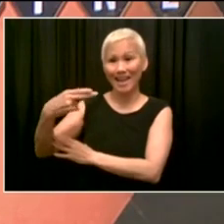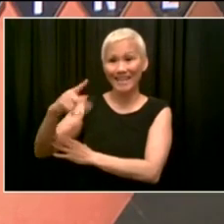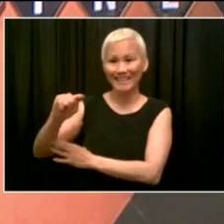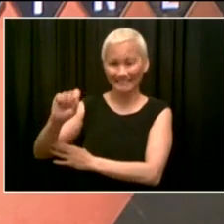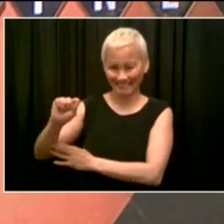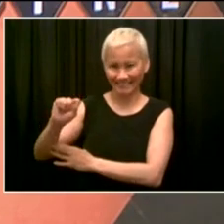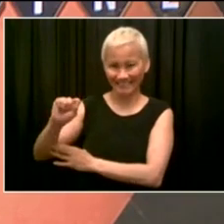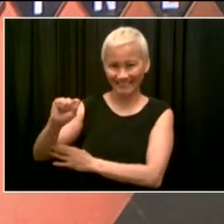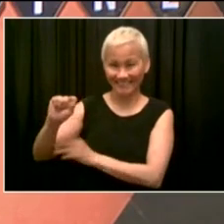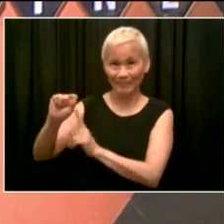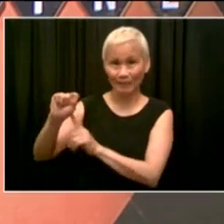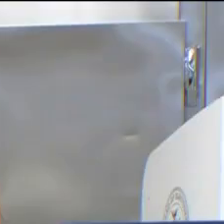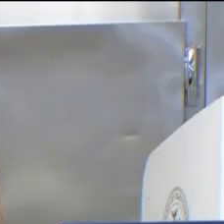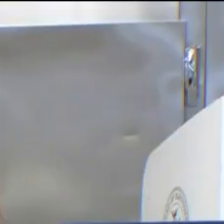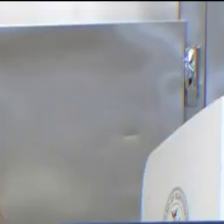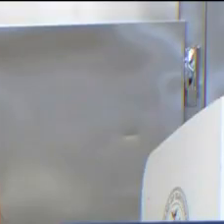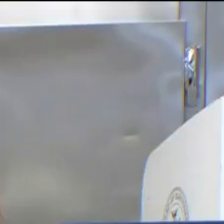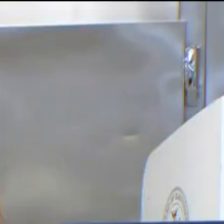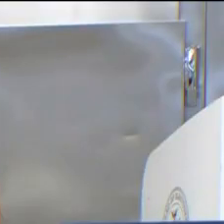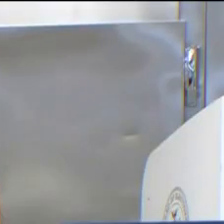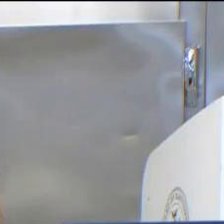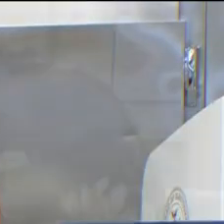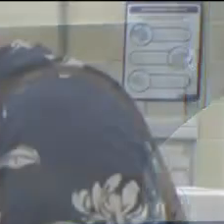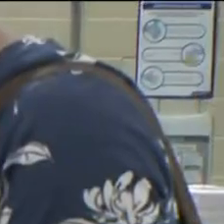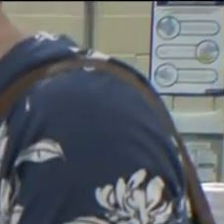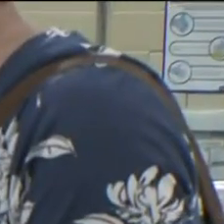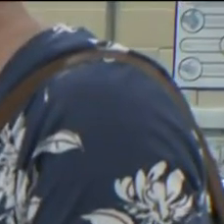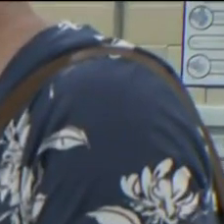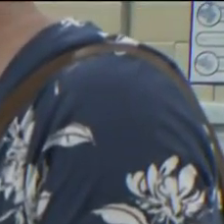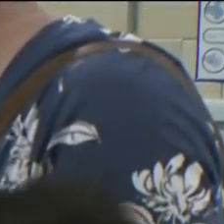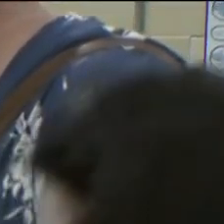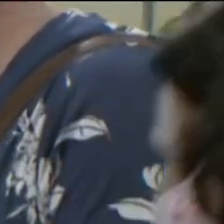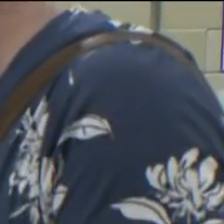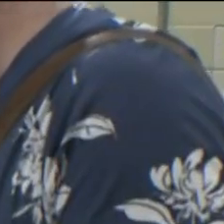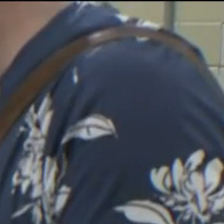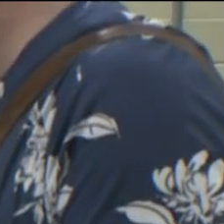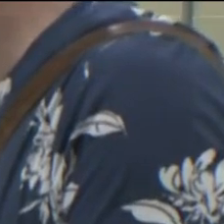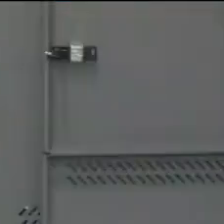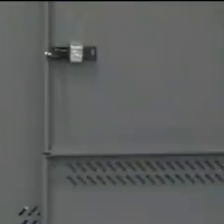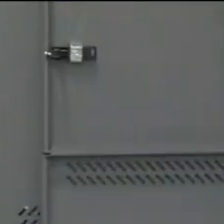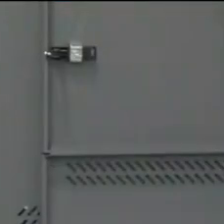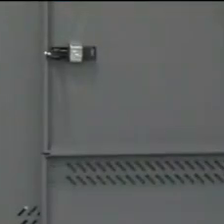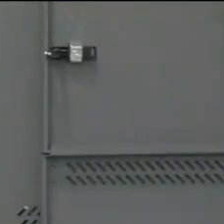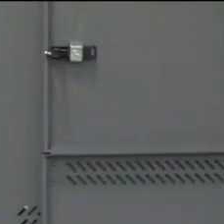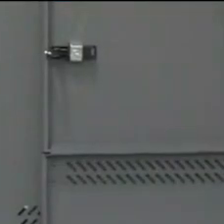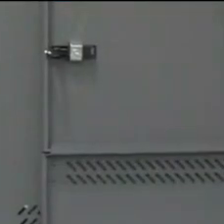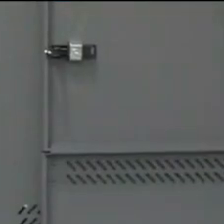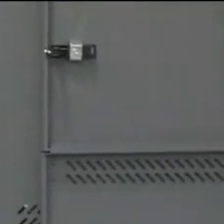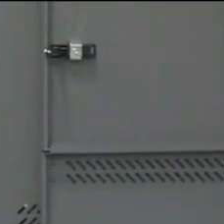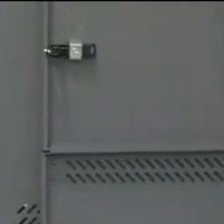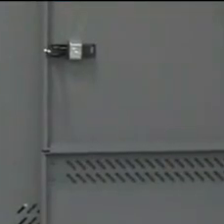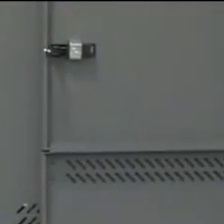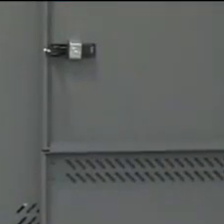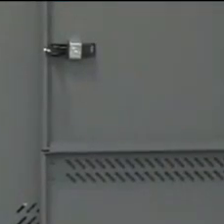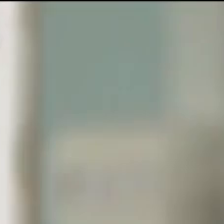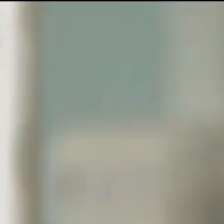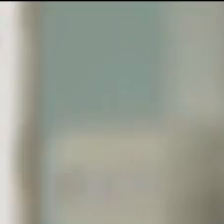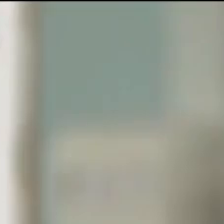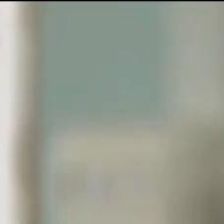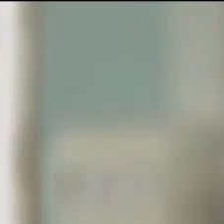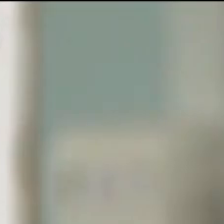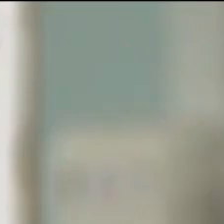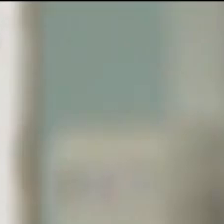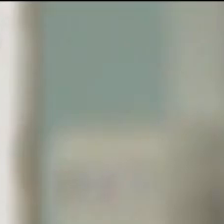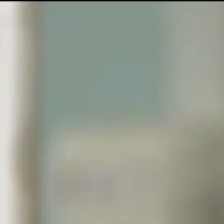and faith. Mayor de Blasio pointing out that the new voting system had worked well, saying that waiting a few more weeks for the final results is fine.